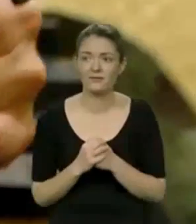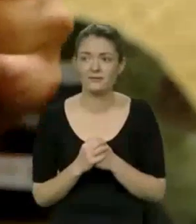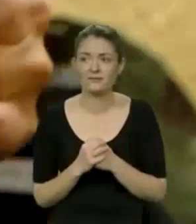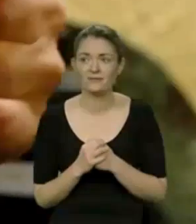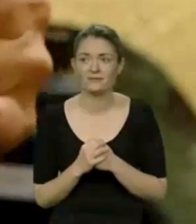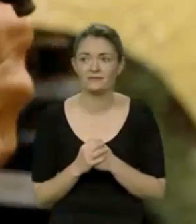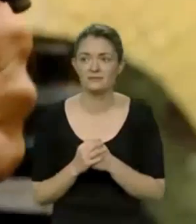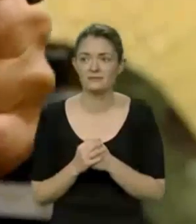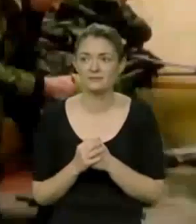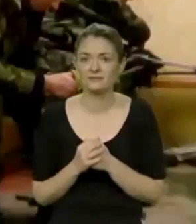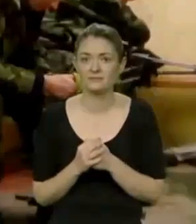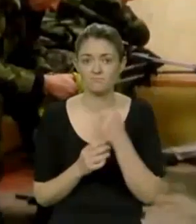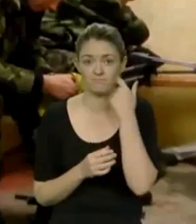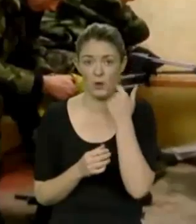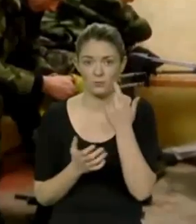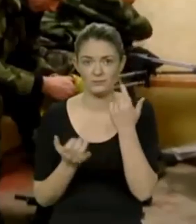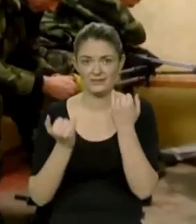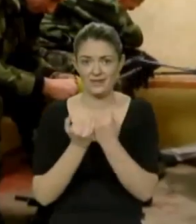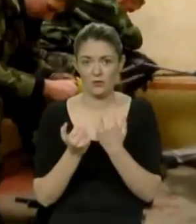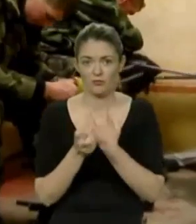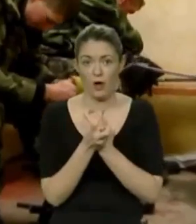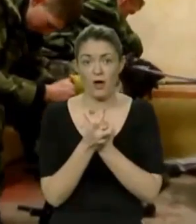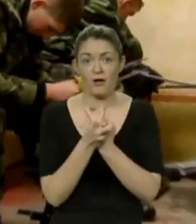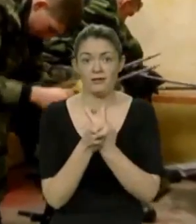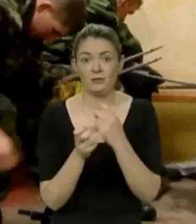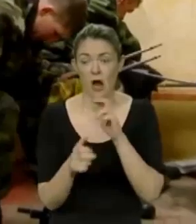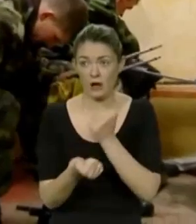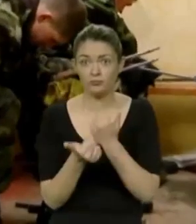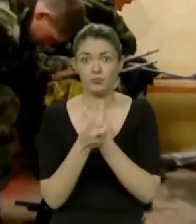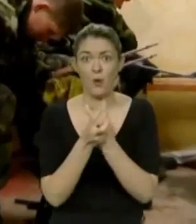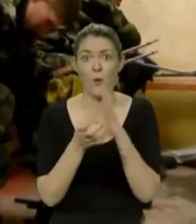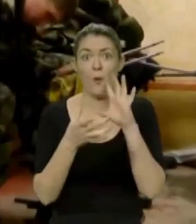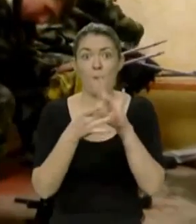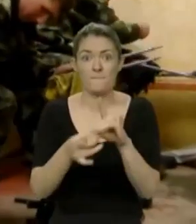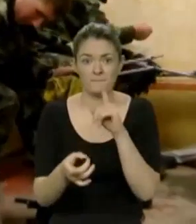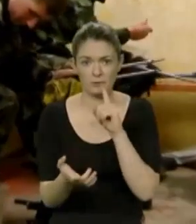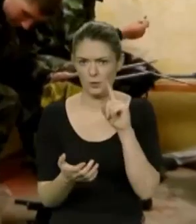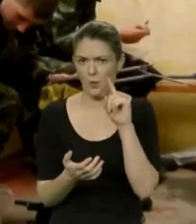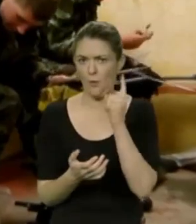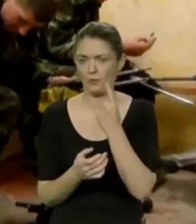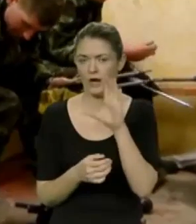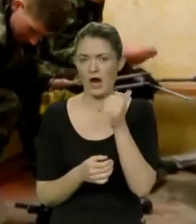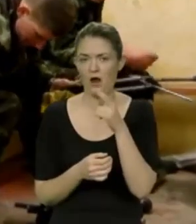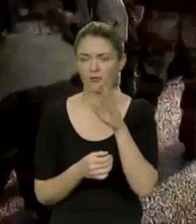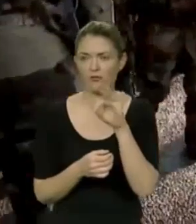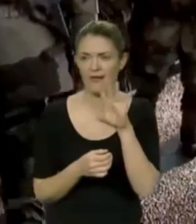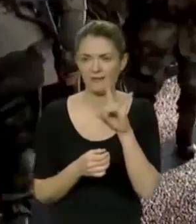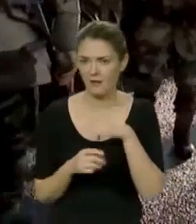And, like, tomorrow is just like, you'd run it, like, you'd actually run home if you had to. Or to the current at home, you